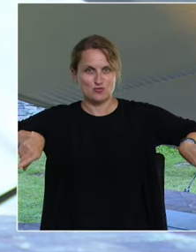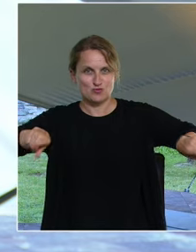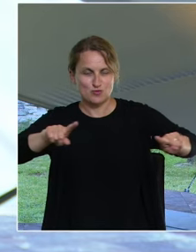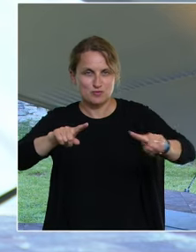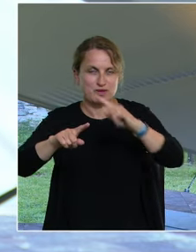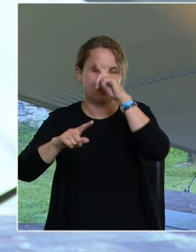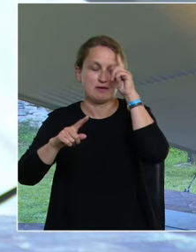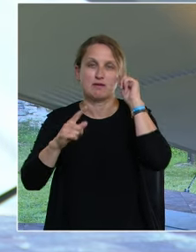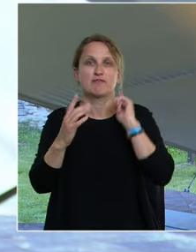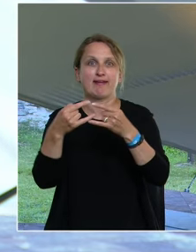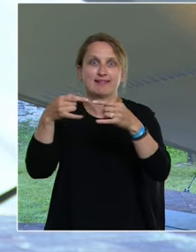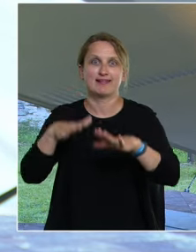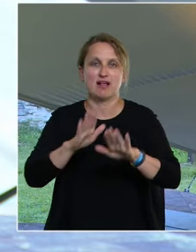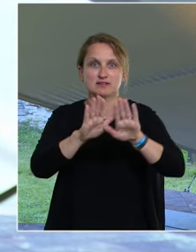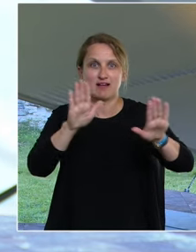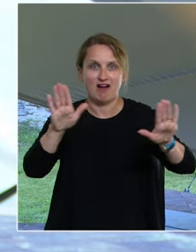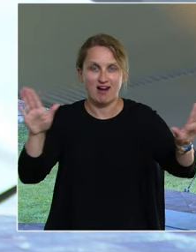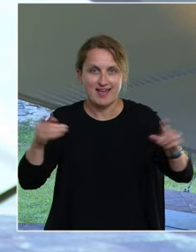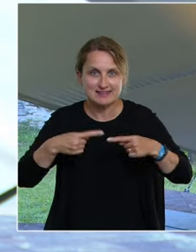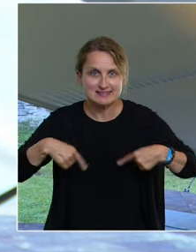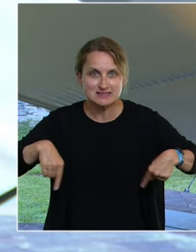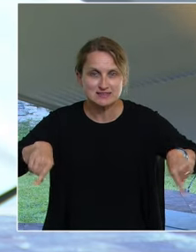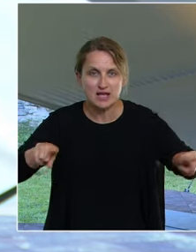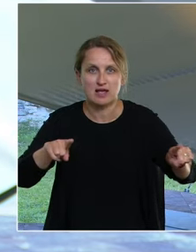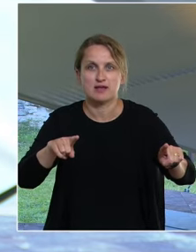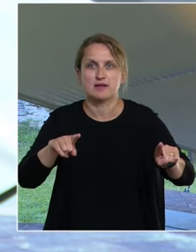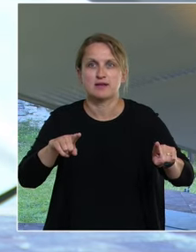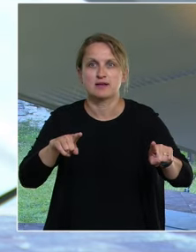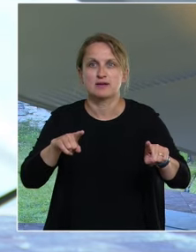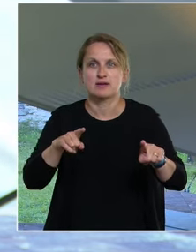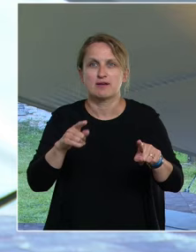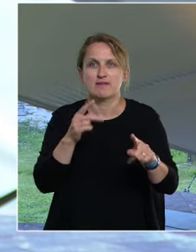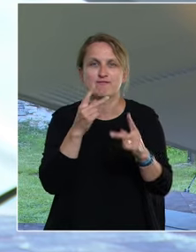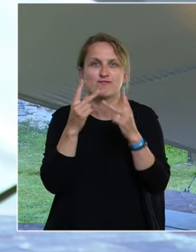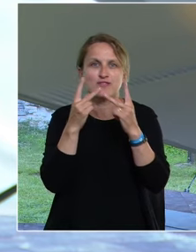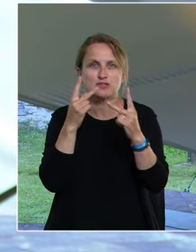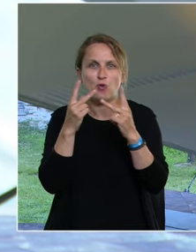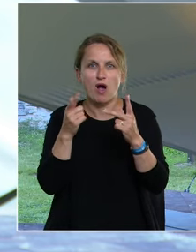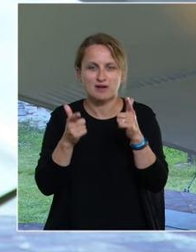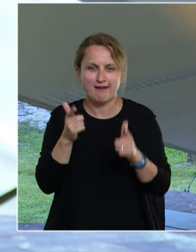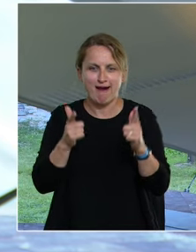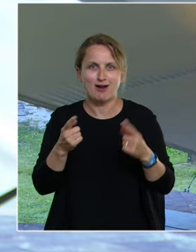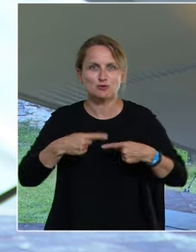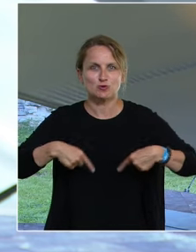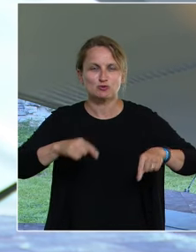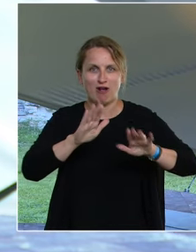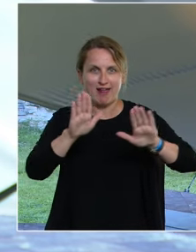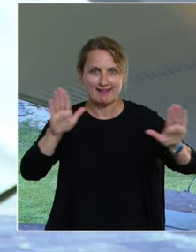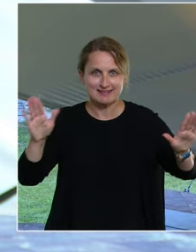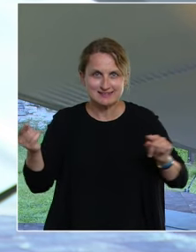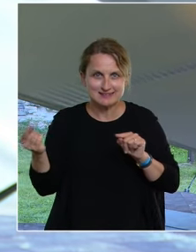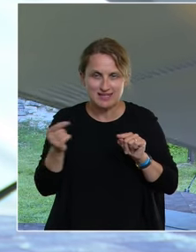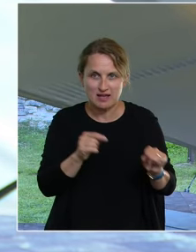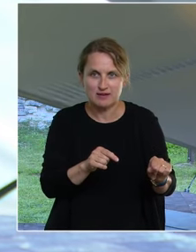private gallery where we will be in an AR setting or VR setting. Now the metaverse is sort of, come as, it